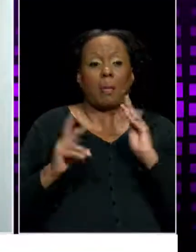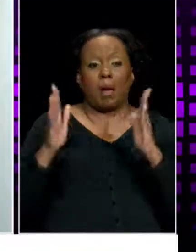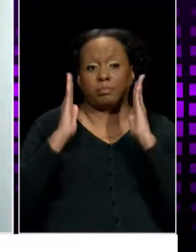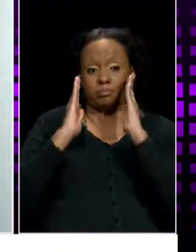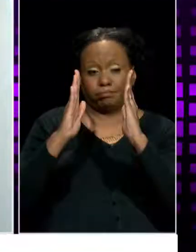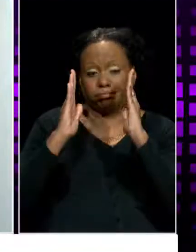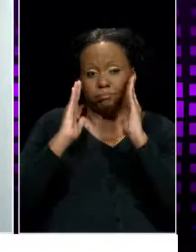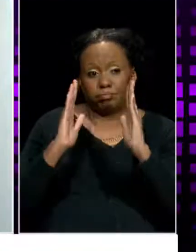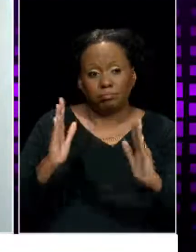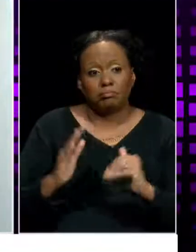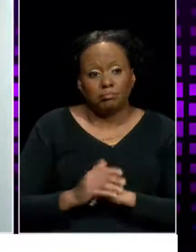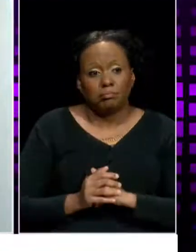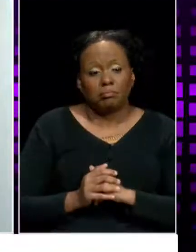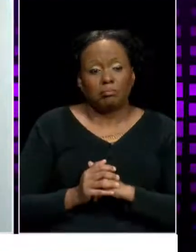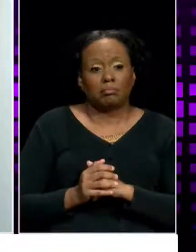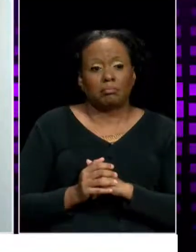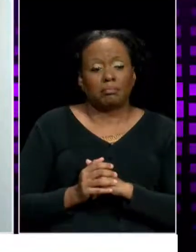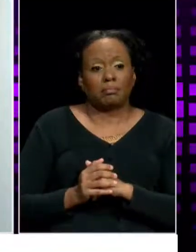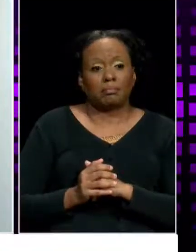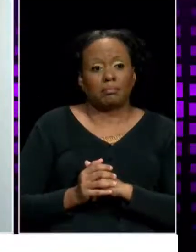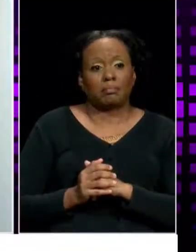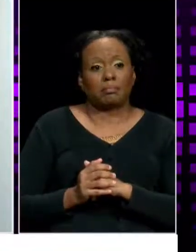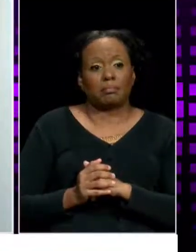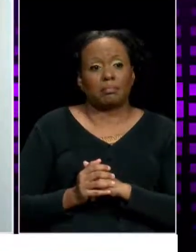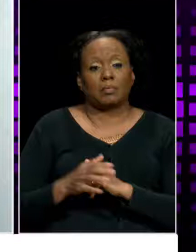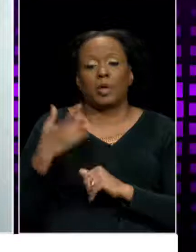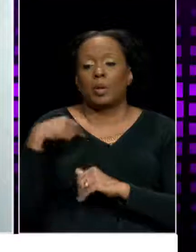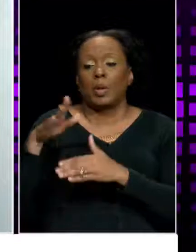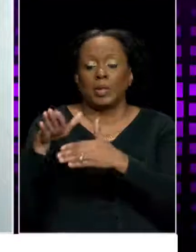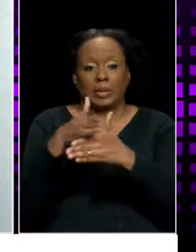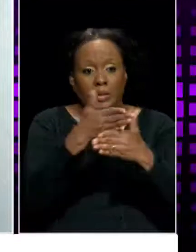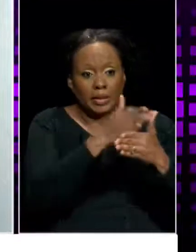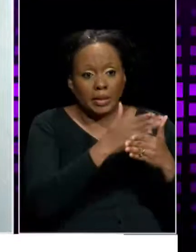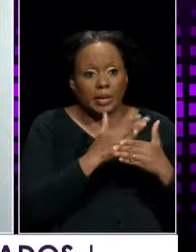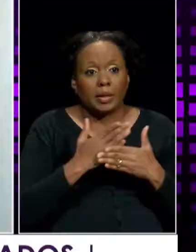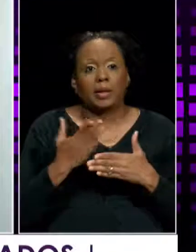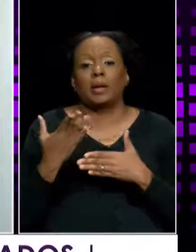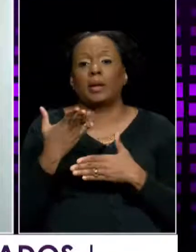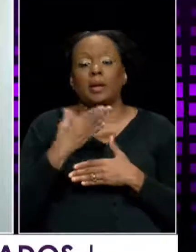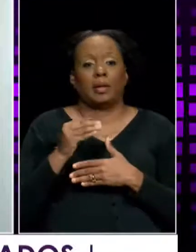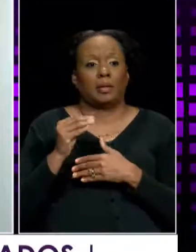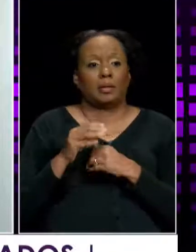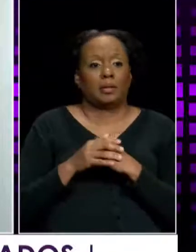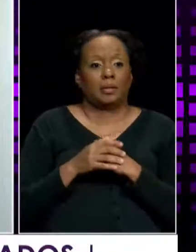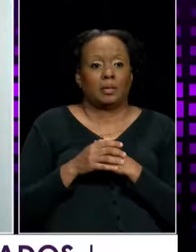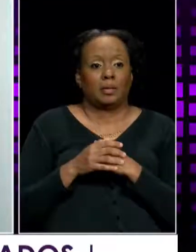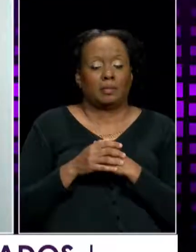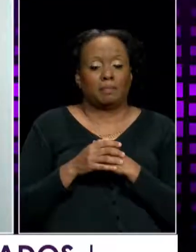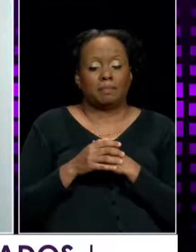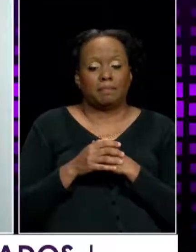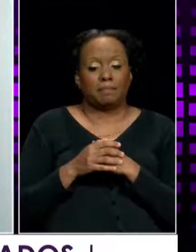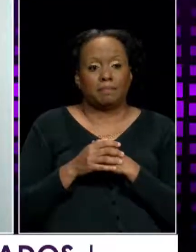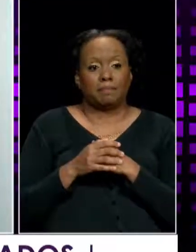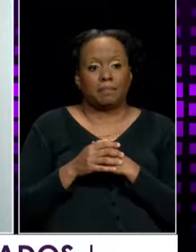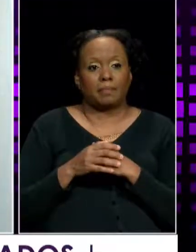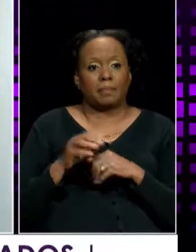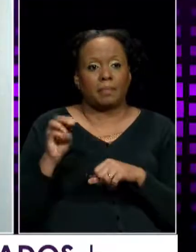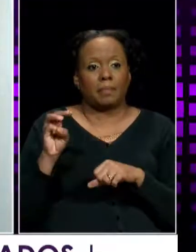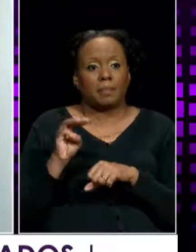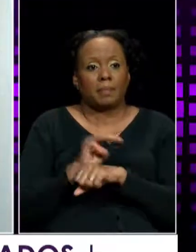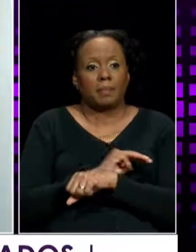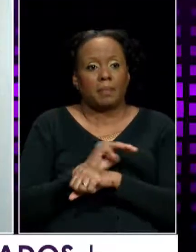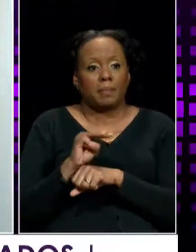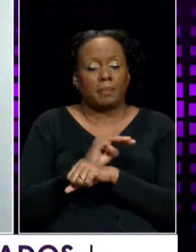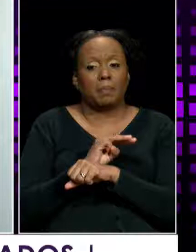that poll, from that graphics being shared, we were able to get the attention of the minister. I think it was